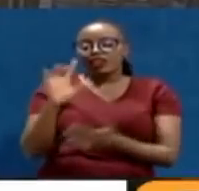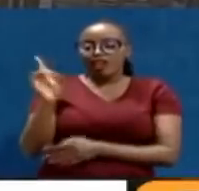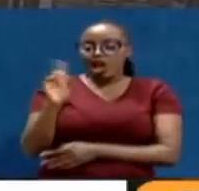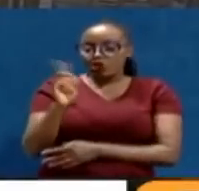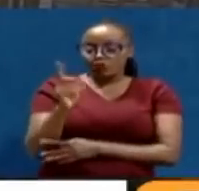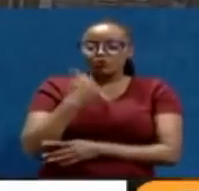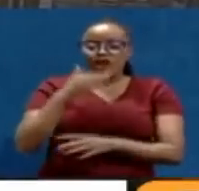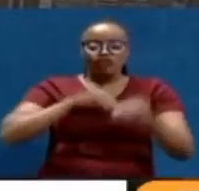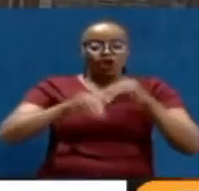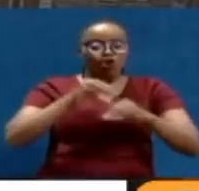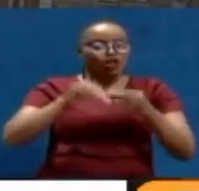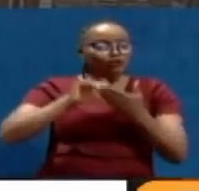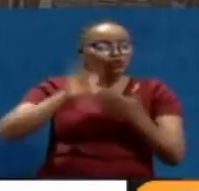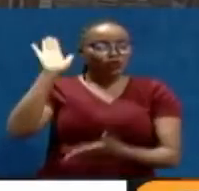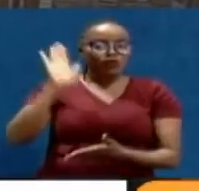massive illegalities.